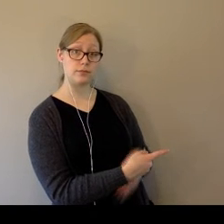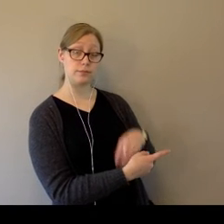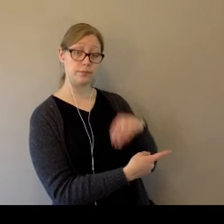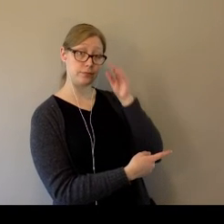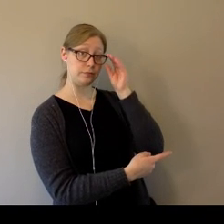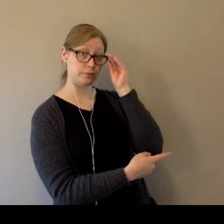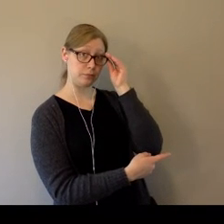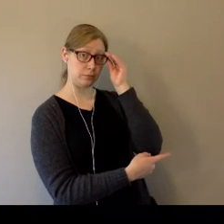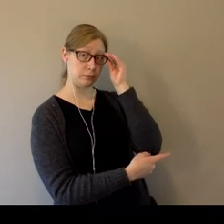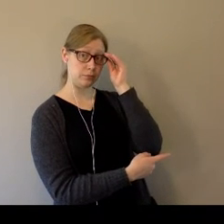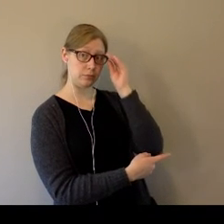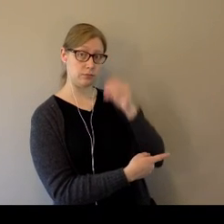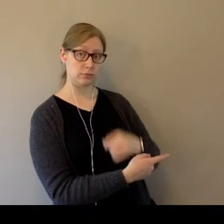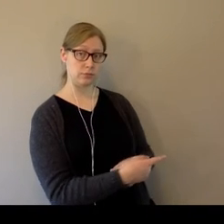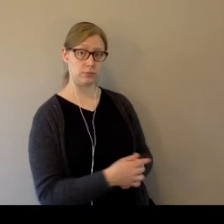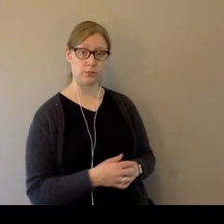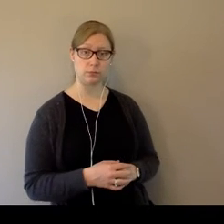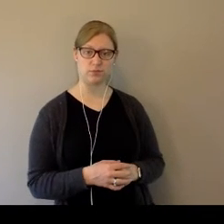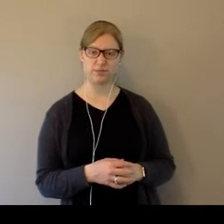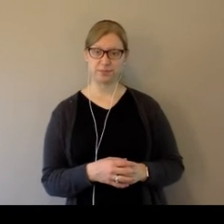FGHE.